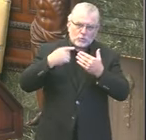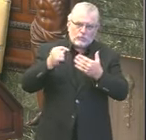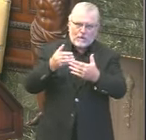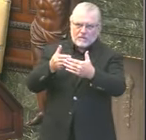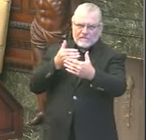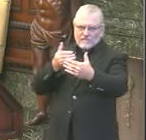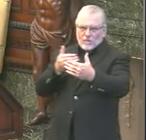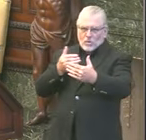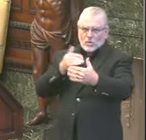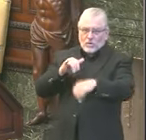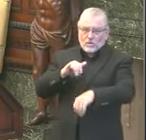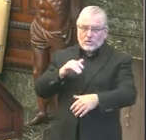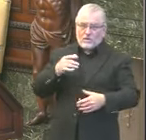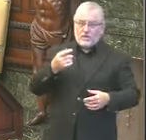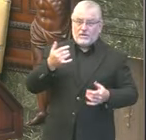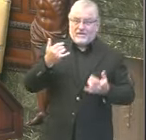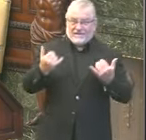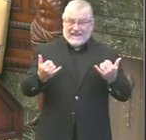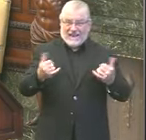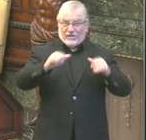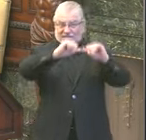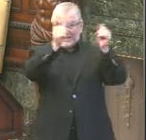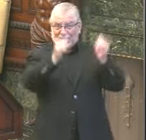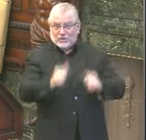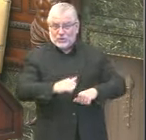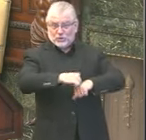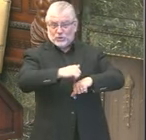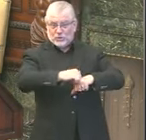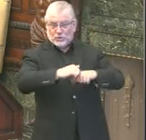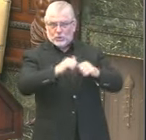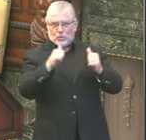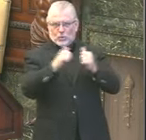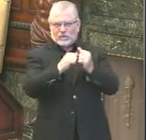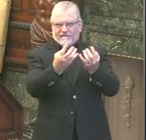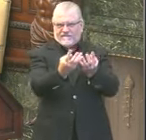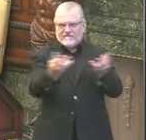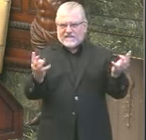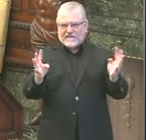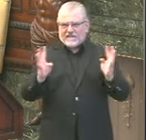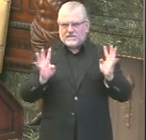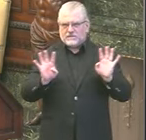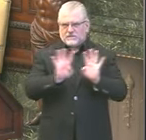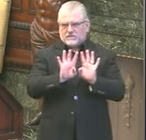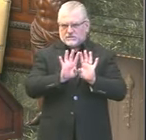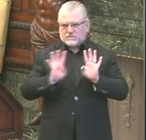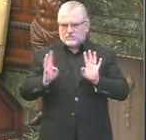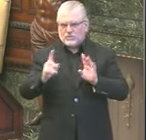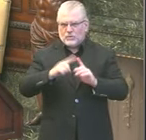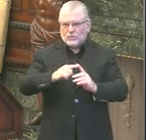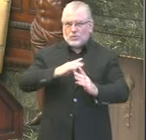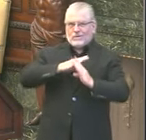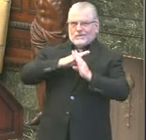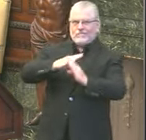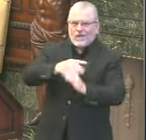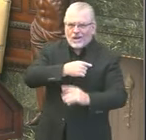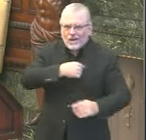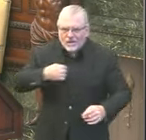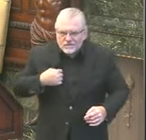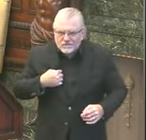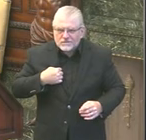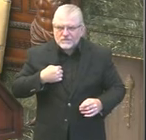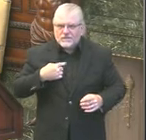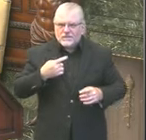in agreement with people who tried to restrain us from in order to preserve it and to keep it